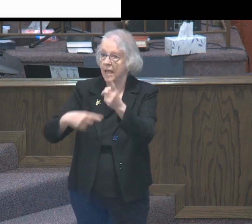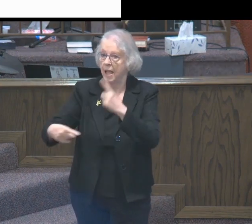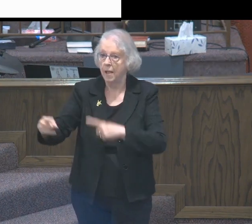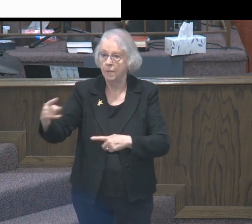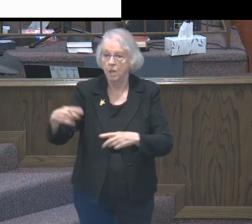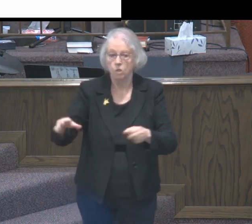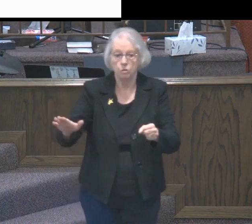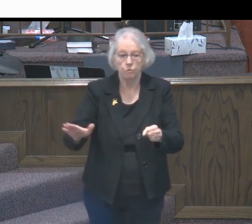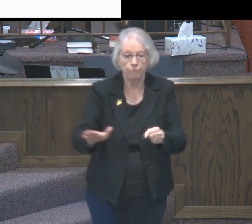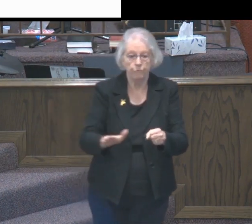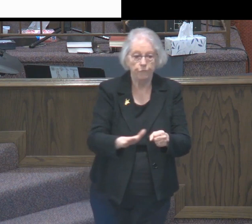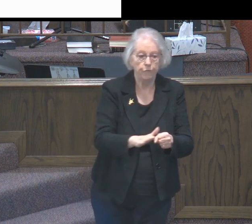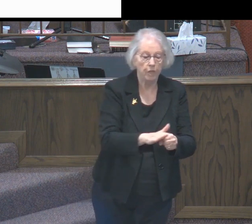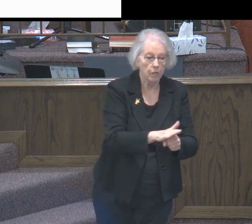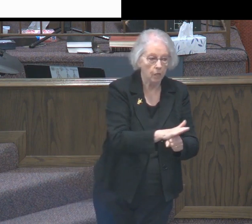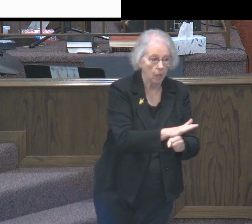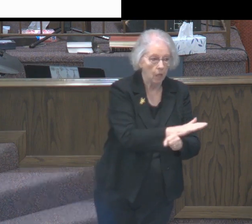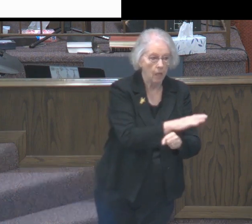He came to fulfill